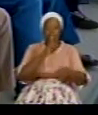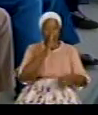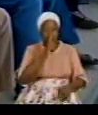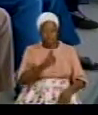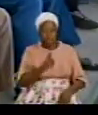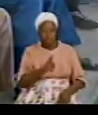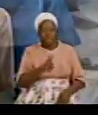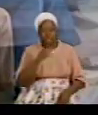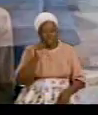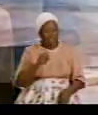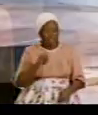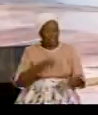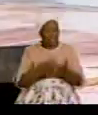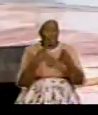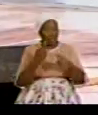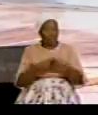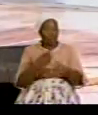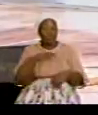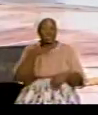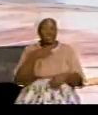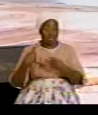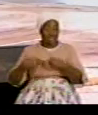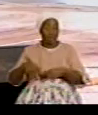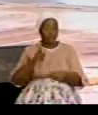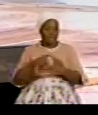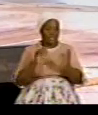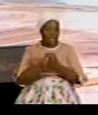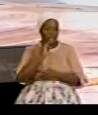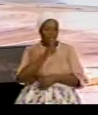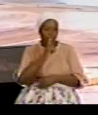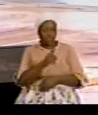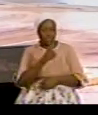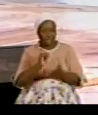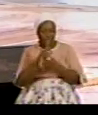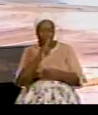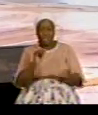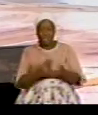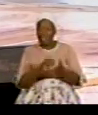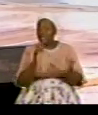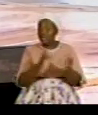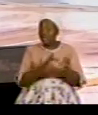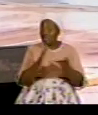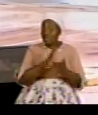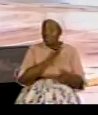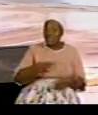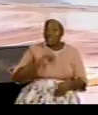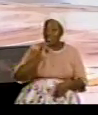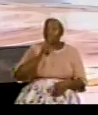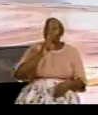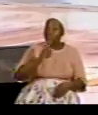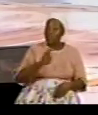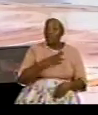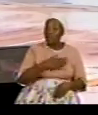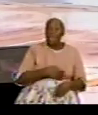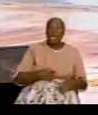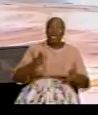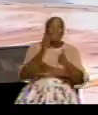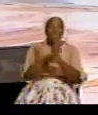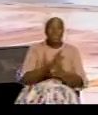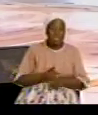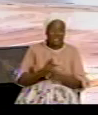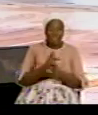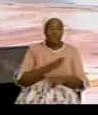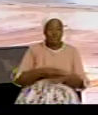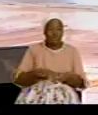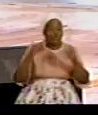motive, but that's true. That's true. That Jesus Christ is true and cares for no